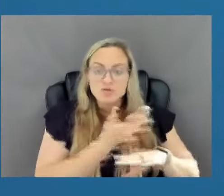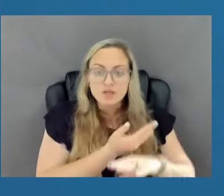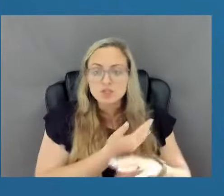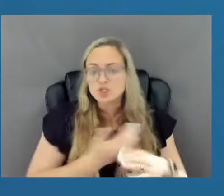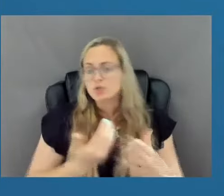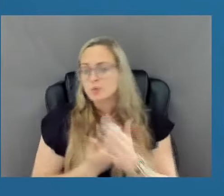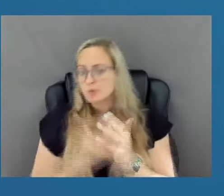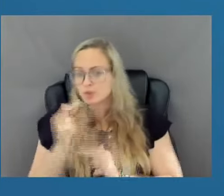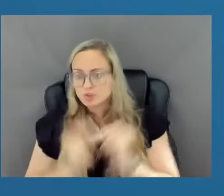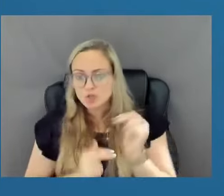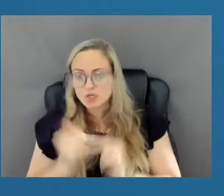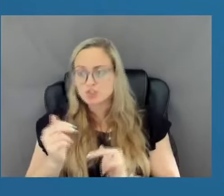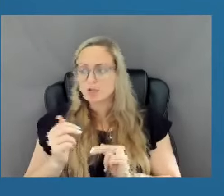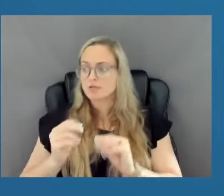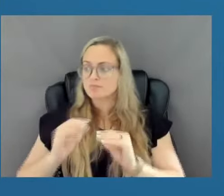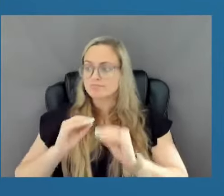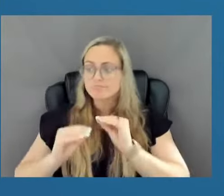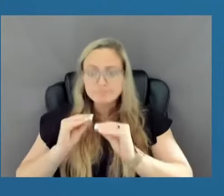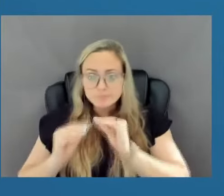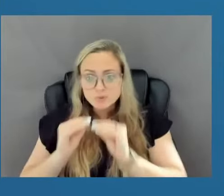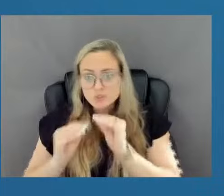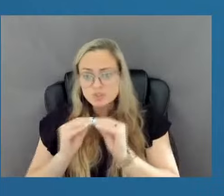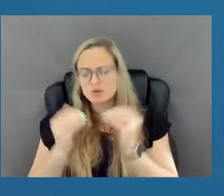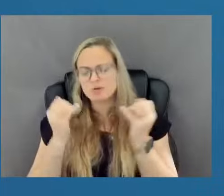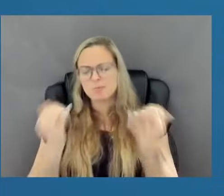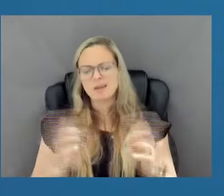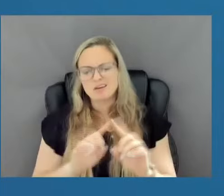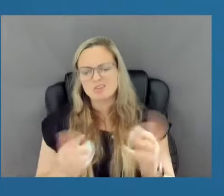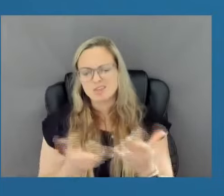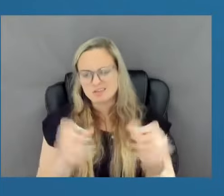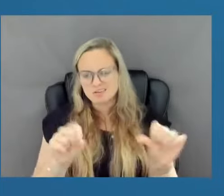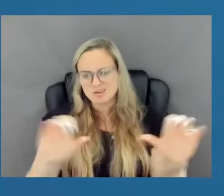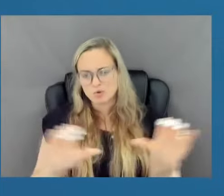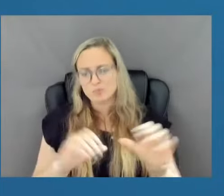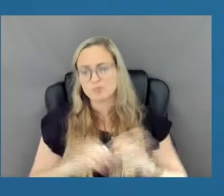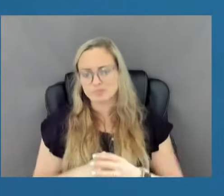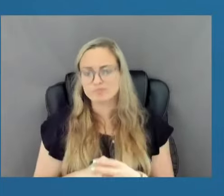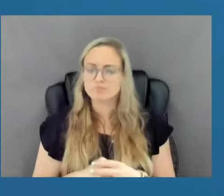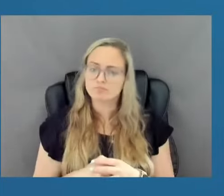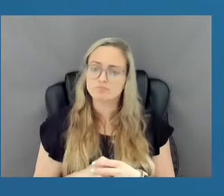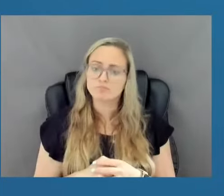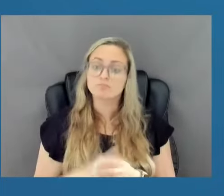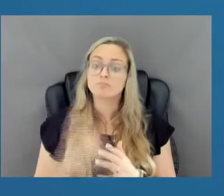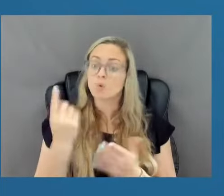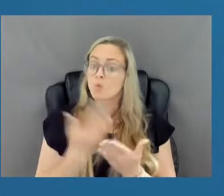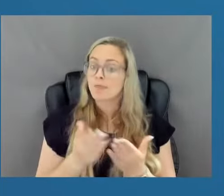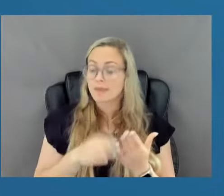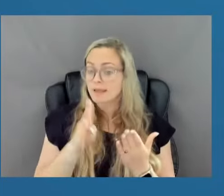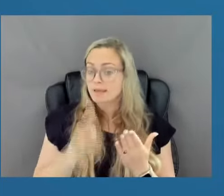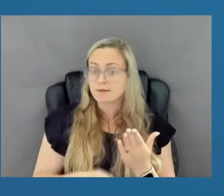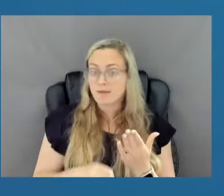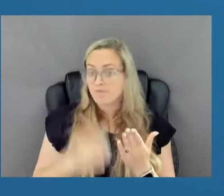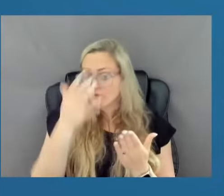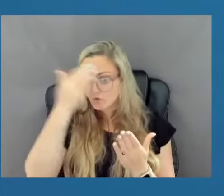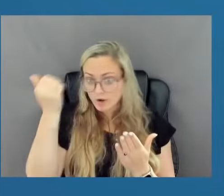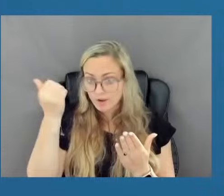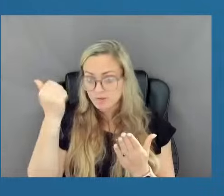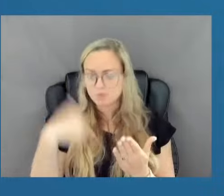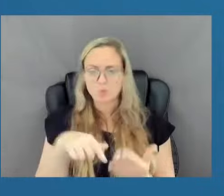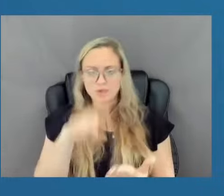or restoration, there's so many different things we have an ability to do. But one thing we can never lose sight of is our belief in the